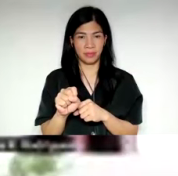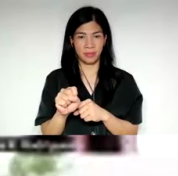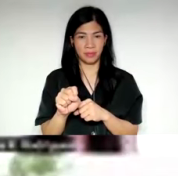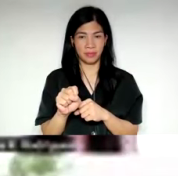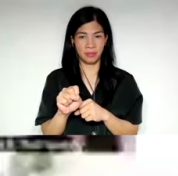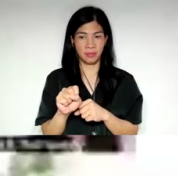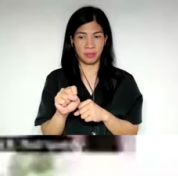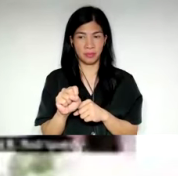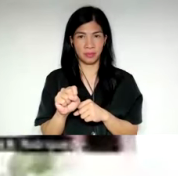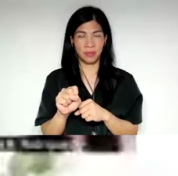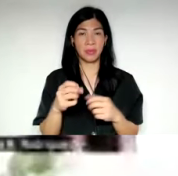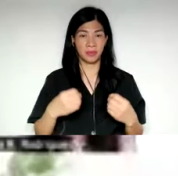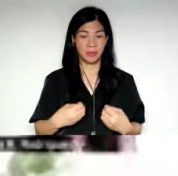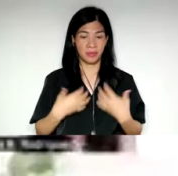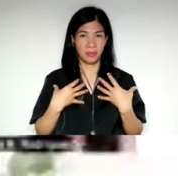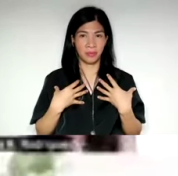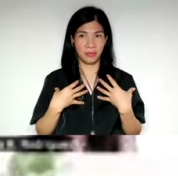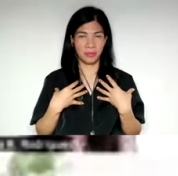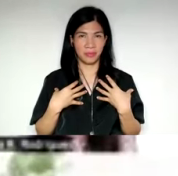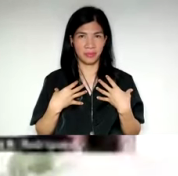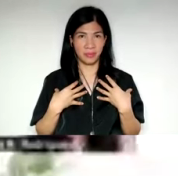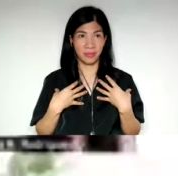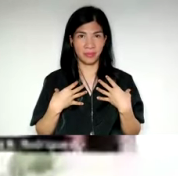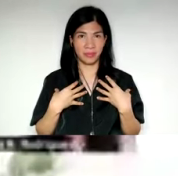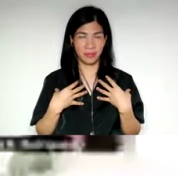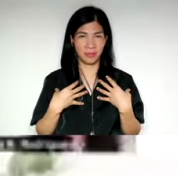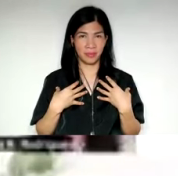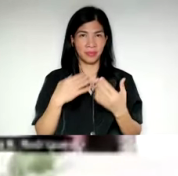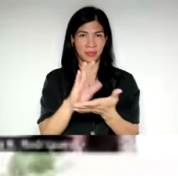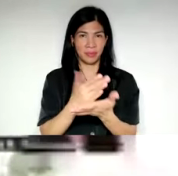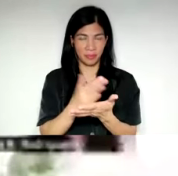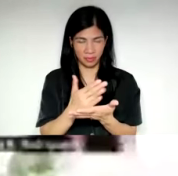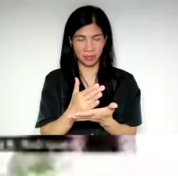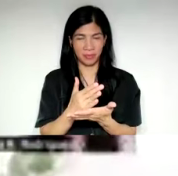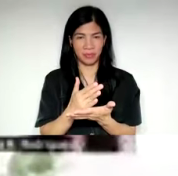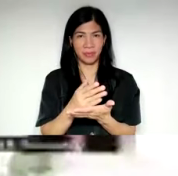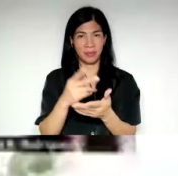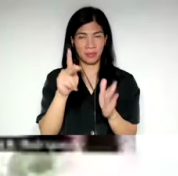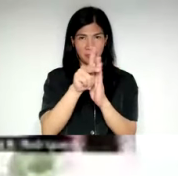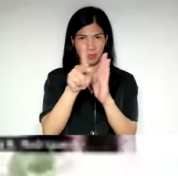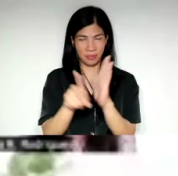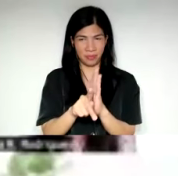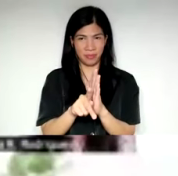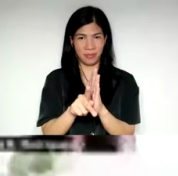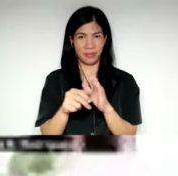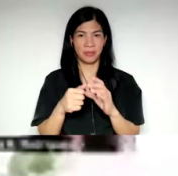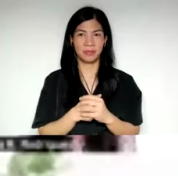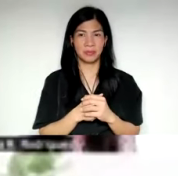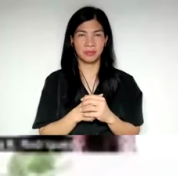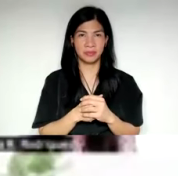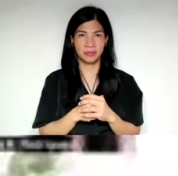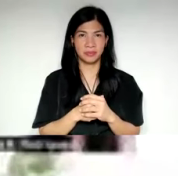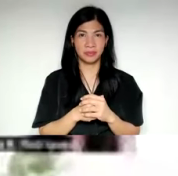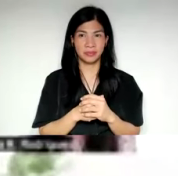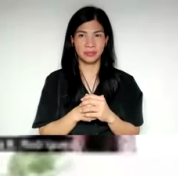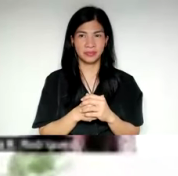So this, I hope that will be a fantastic, I'm sure there will be a fantastic webinar series, a